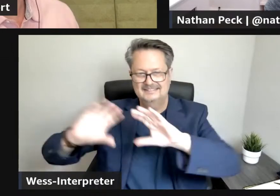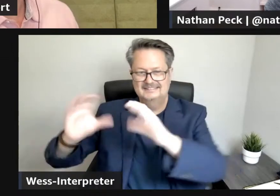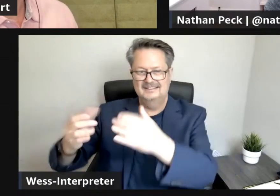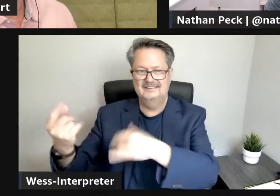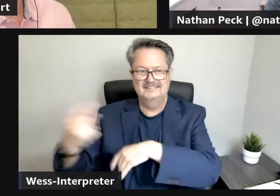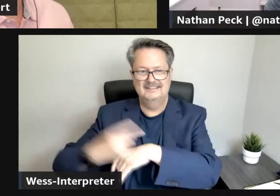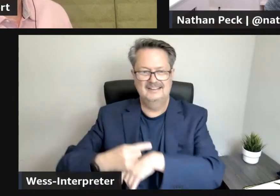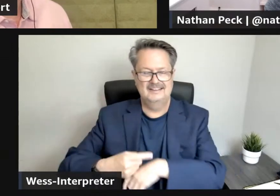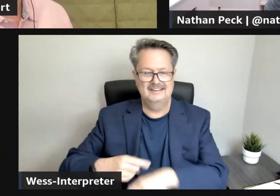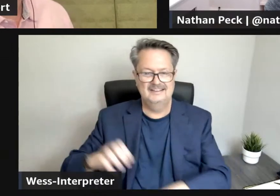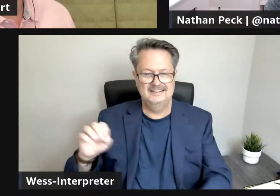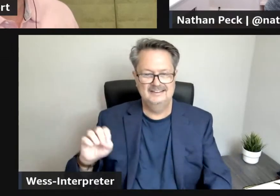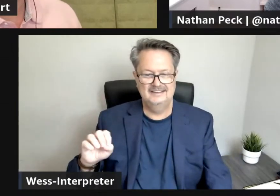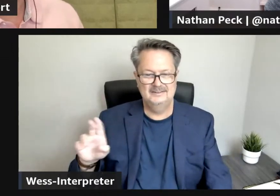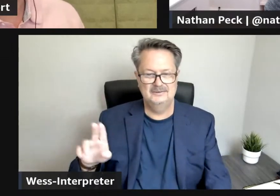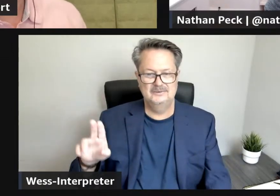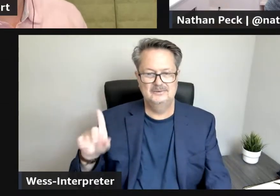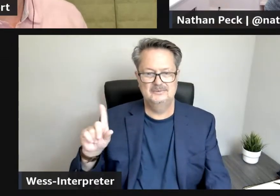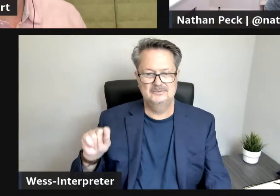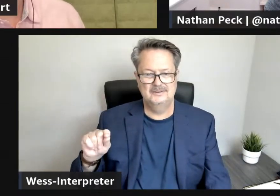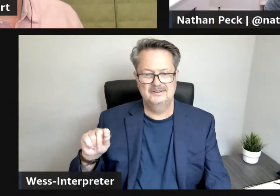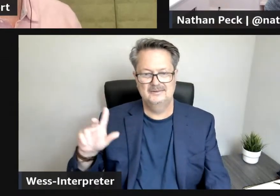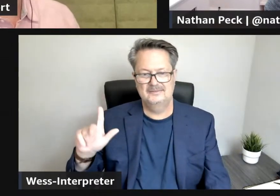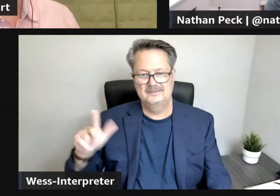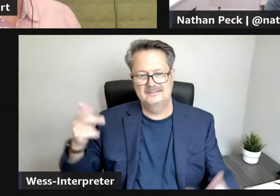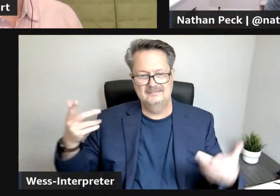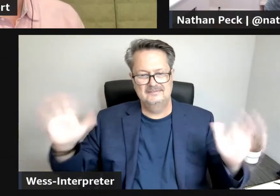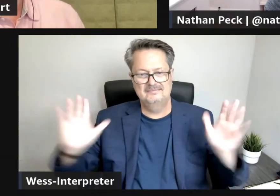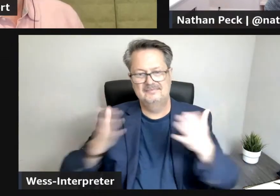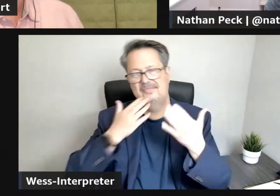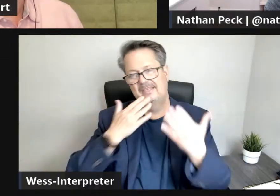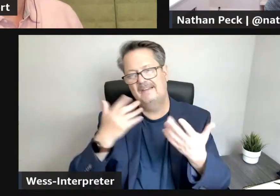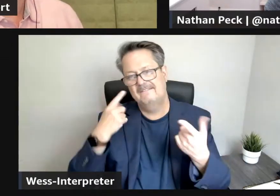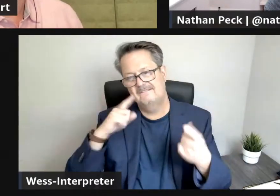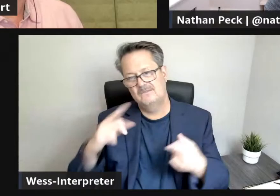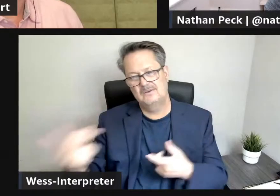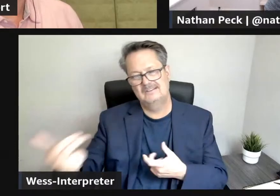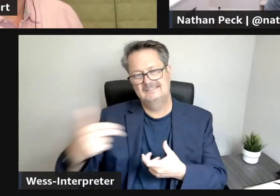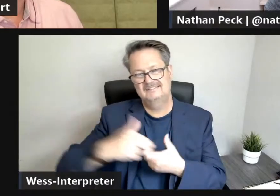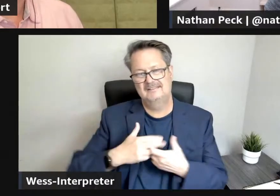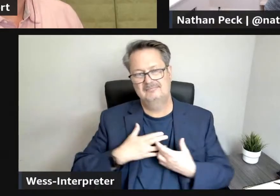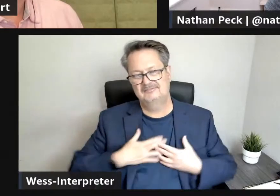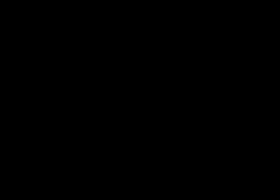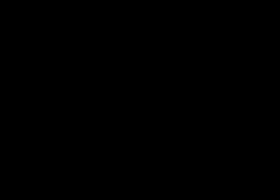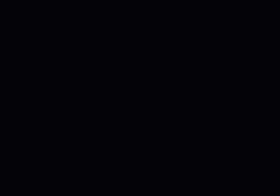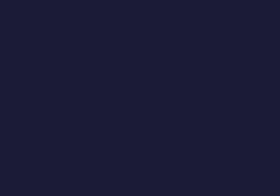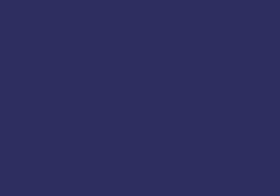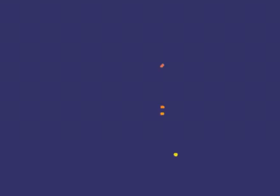2023 is over. Thank you so much for attending. Really appreciate you.